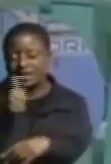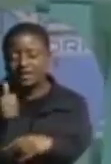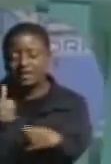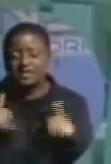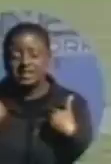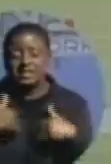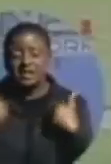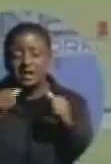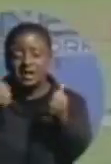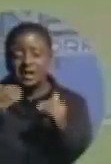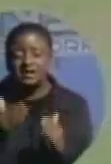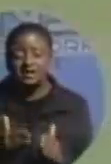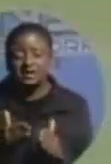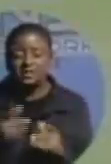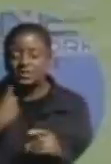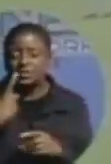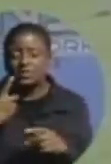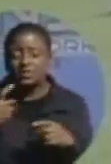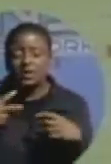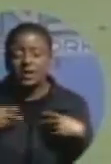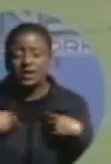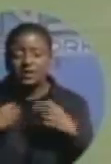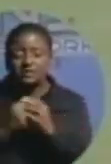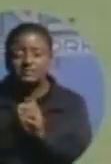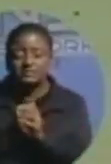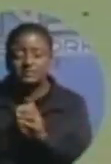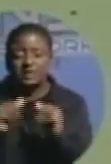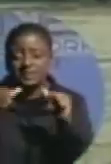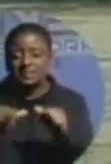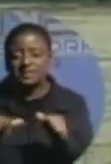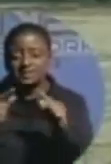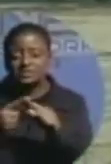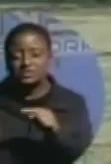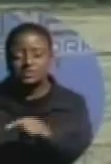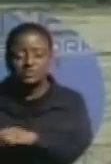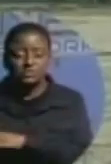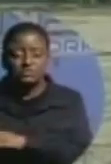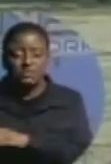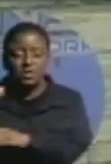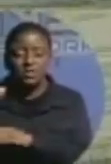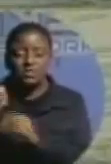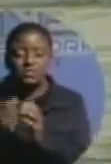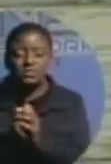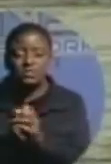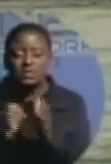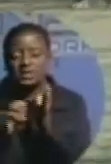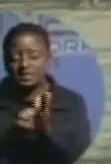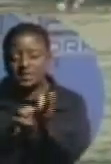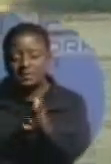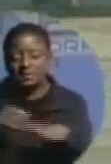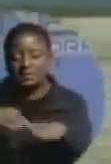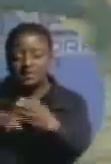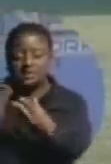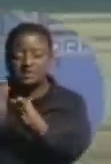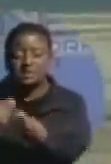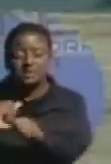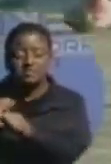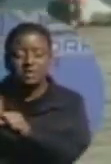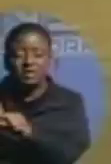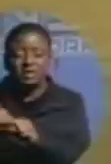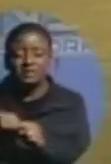young athletes who have the ability to throw, for example, in the softball league, the people that